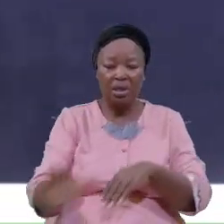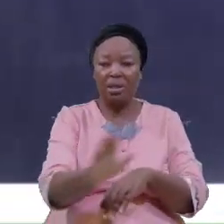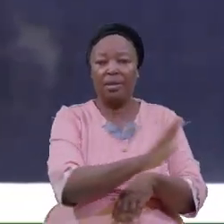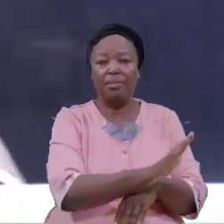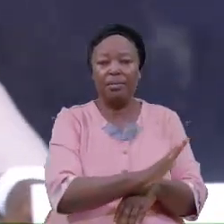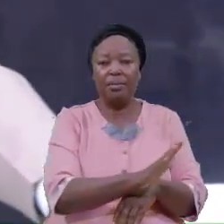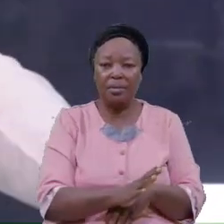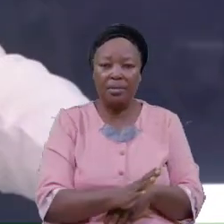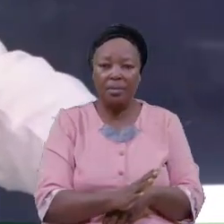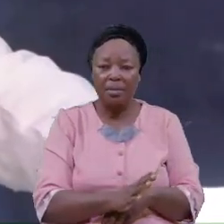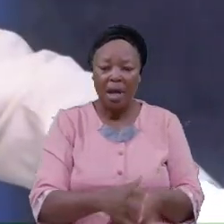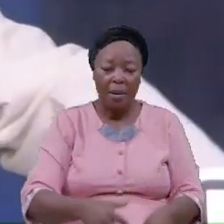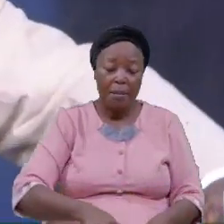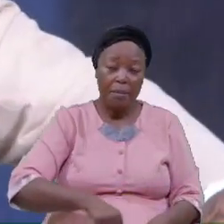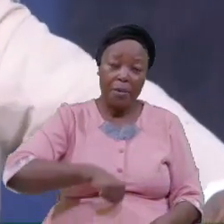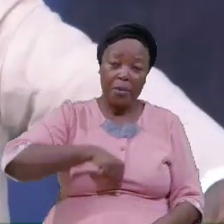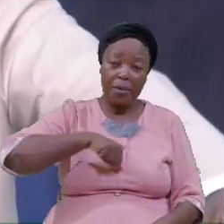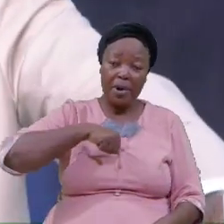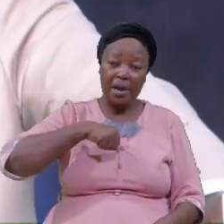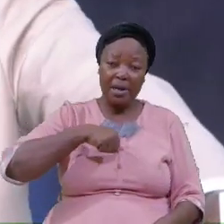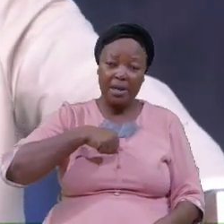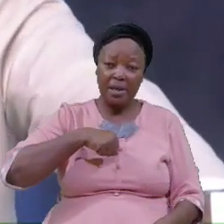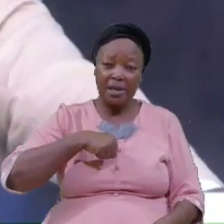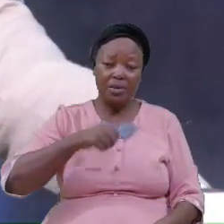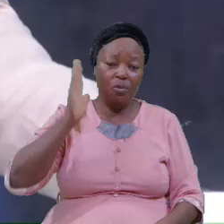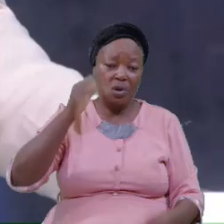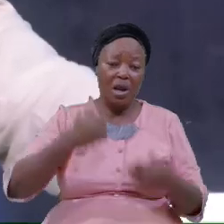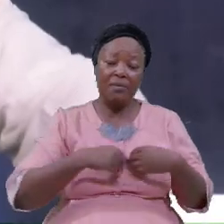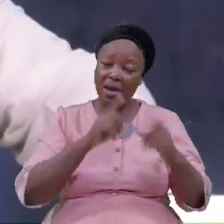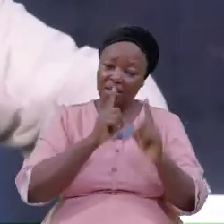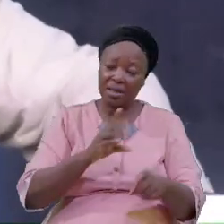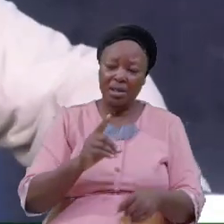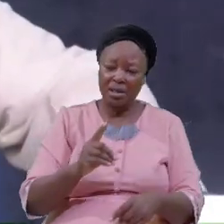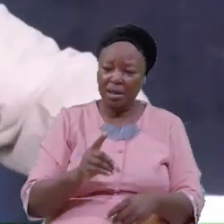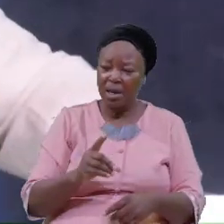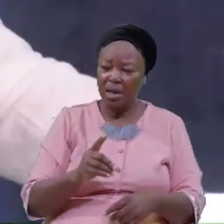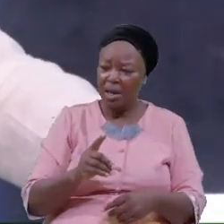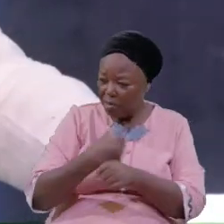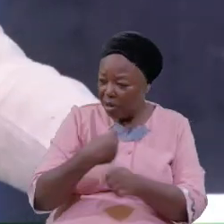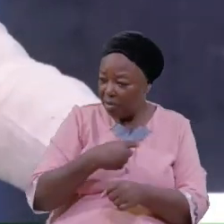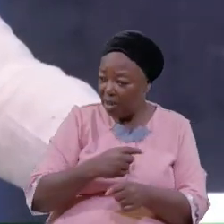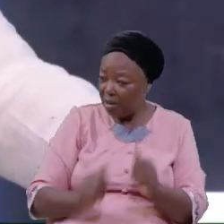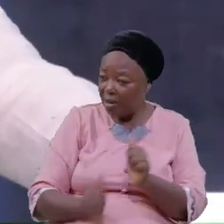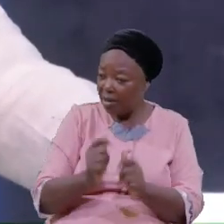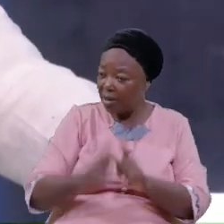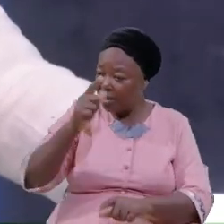Pride. Lord, I'm responded. Make me a greater nation. Thank you, Lord.